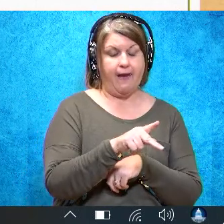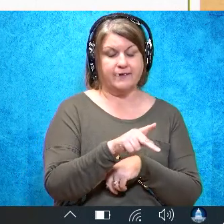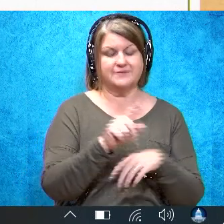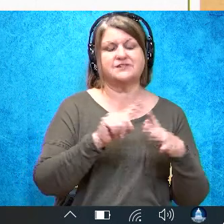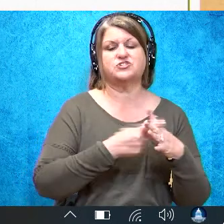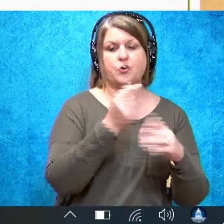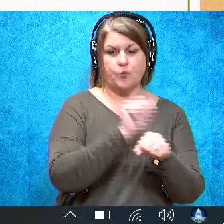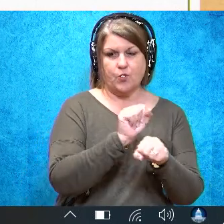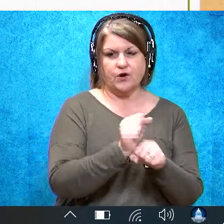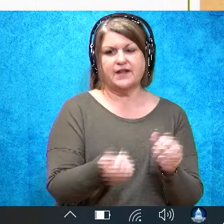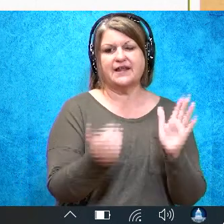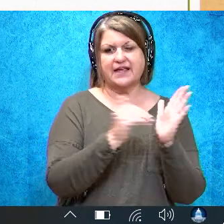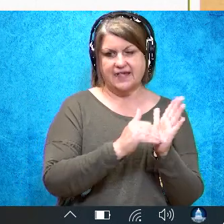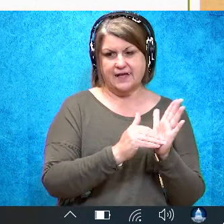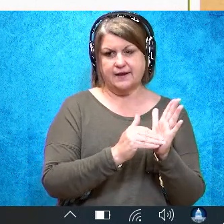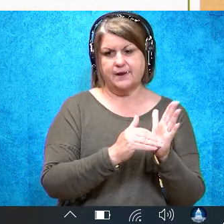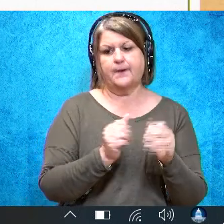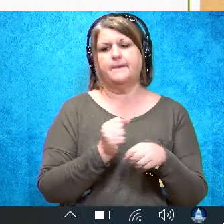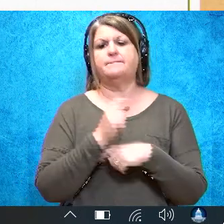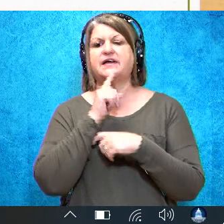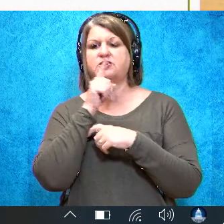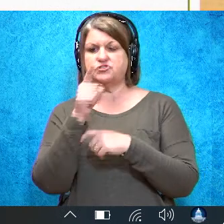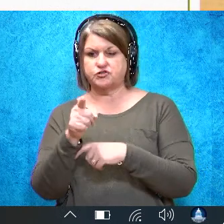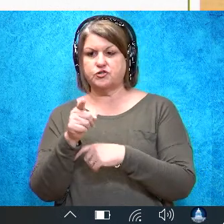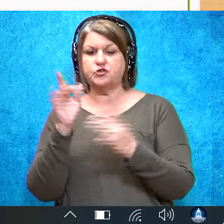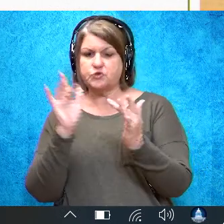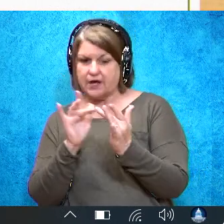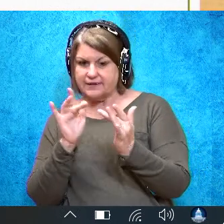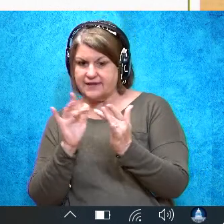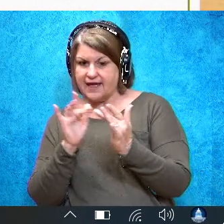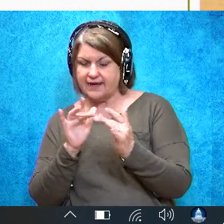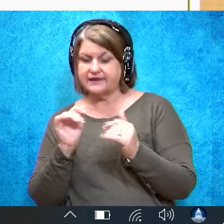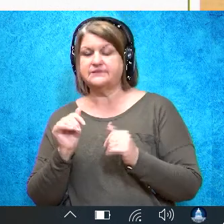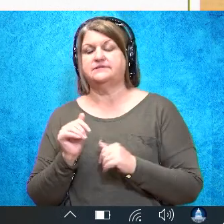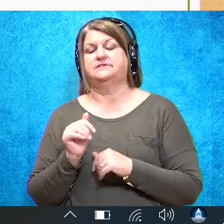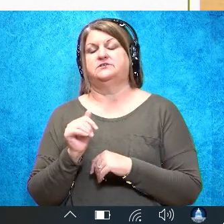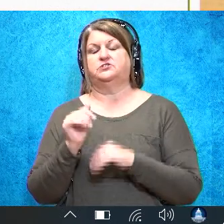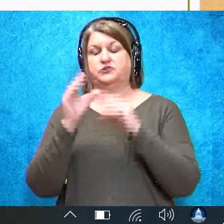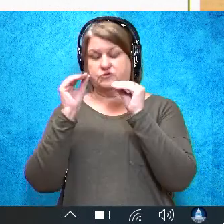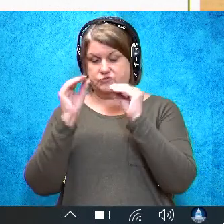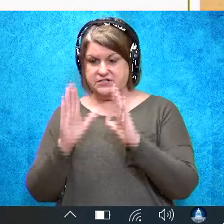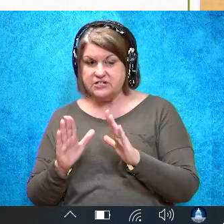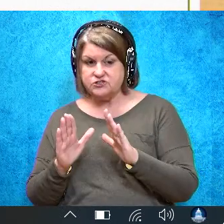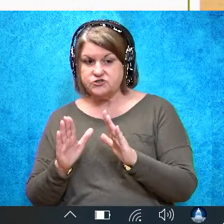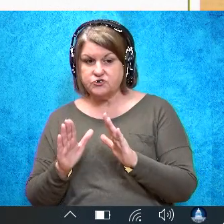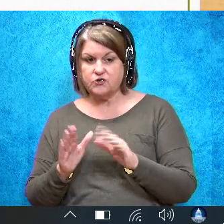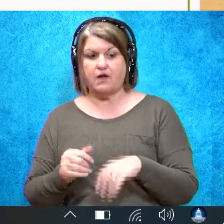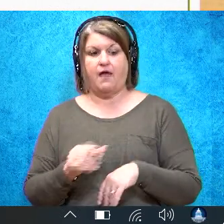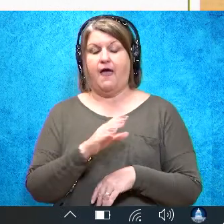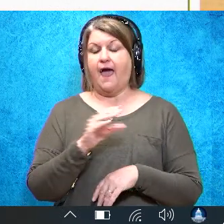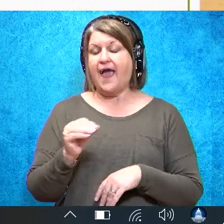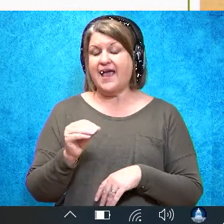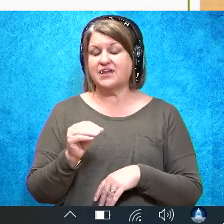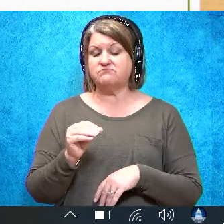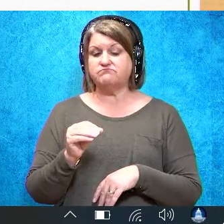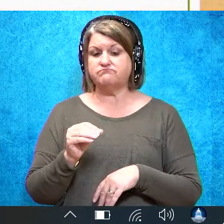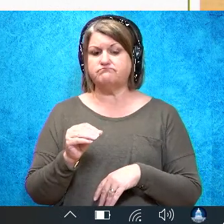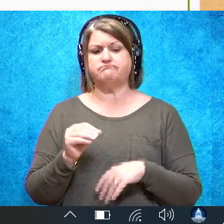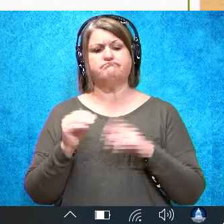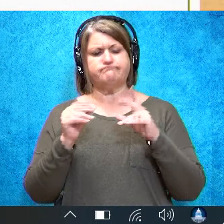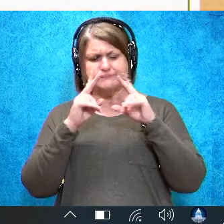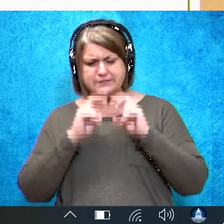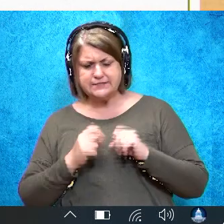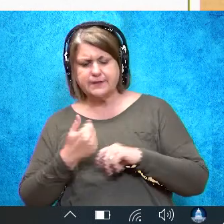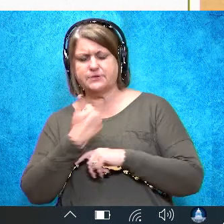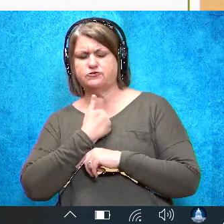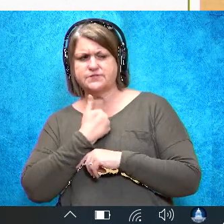in periodically with yourself as well as your teacher, making sure that you are asking yourself questions like, am I getting things done in